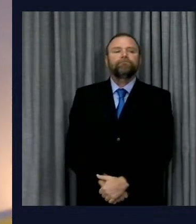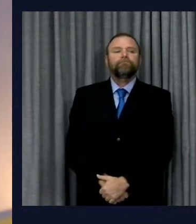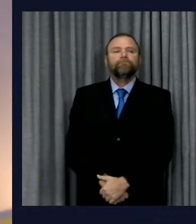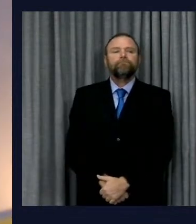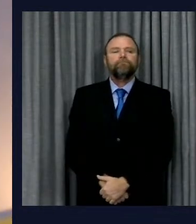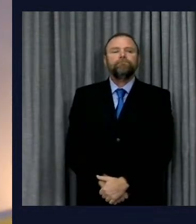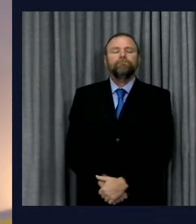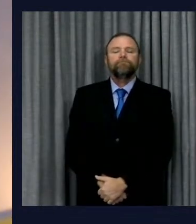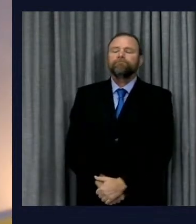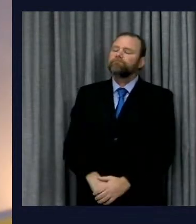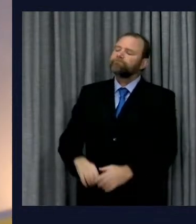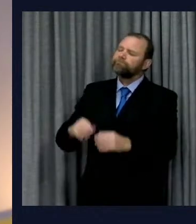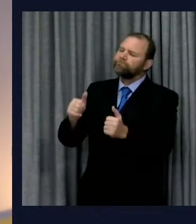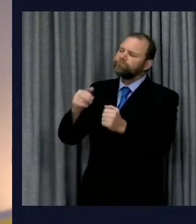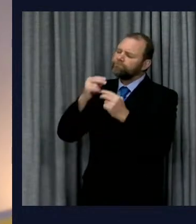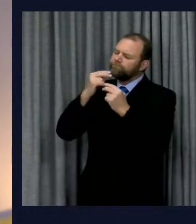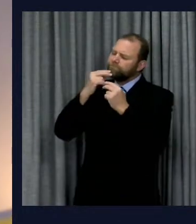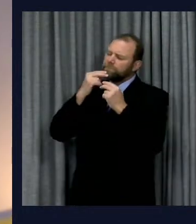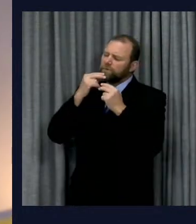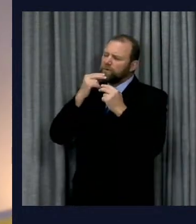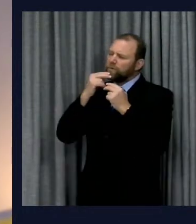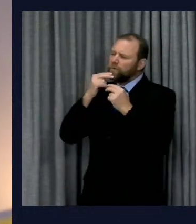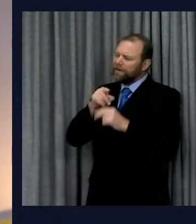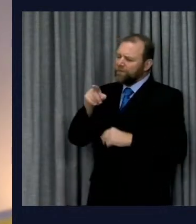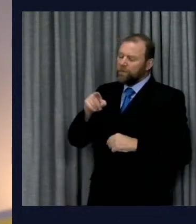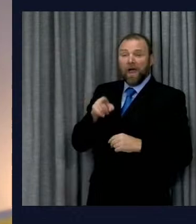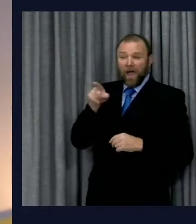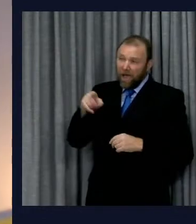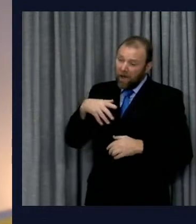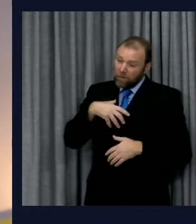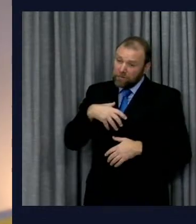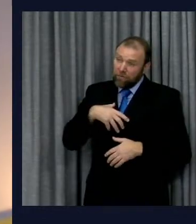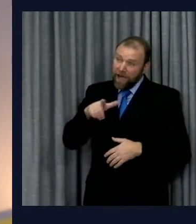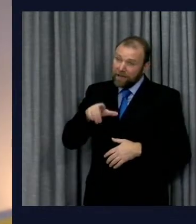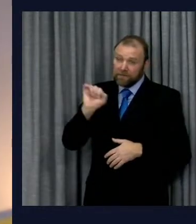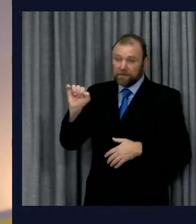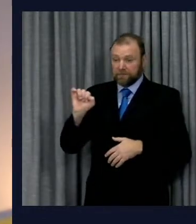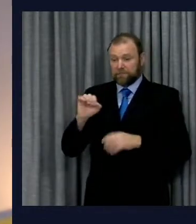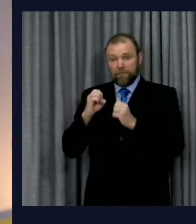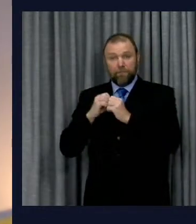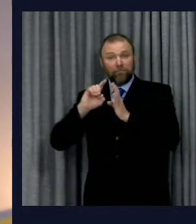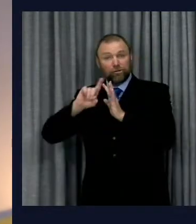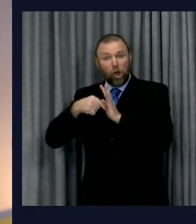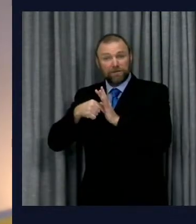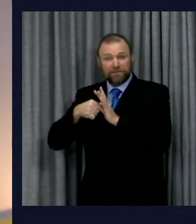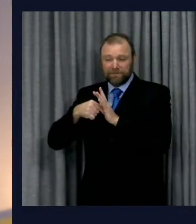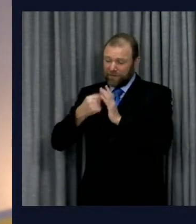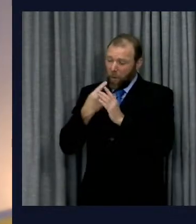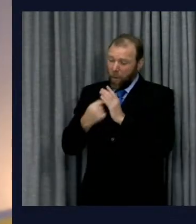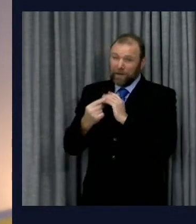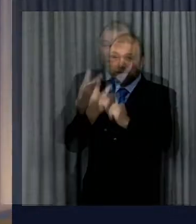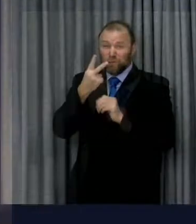Are you surprised, just 2 years after becoming Prime Minister, that Boris Johnson finds himself embroiled in Partygate?